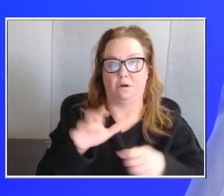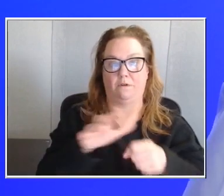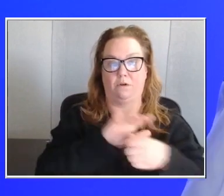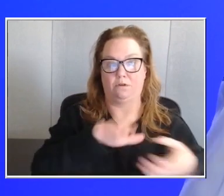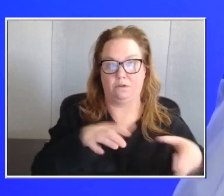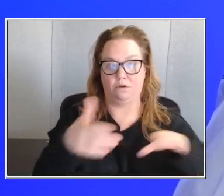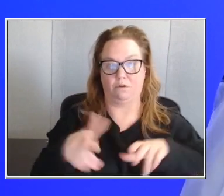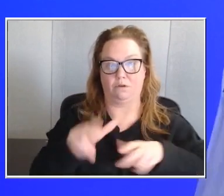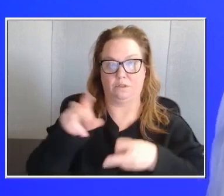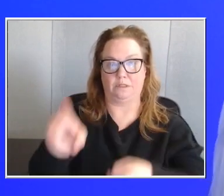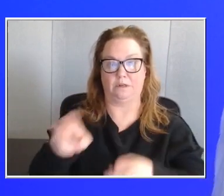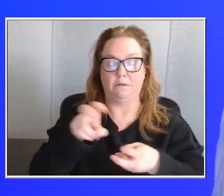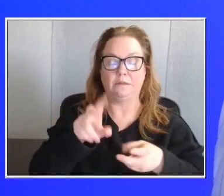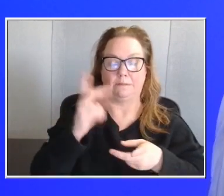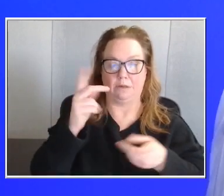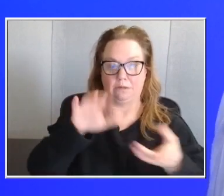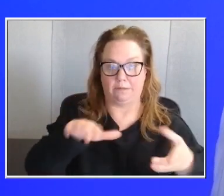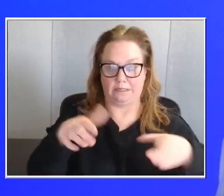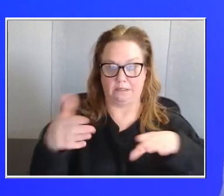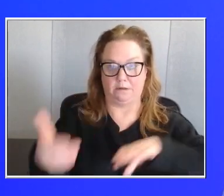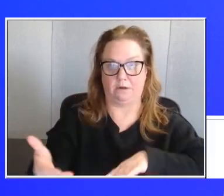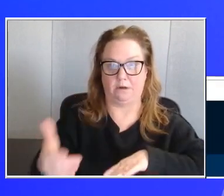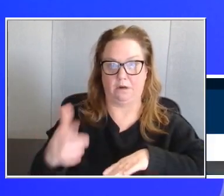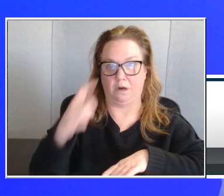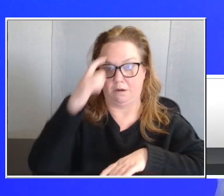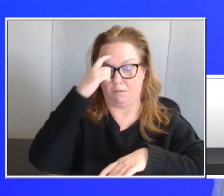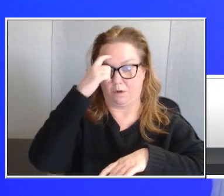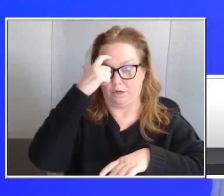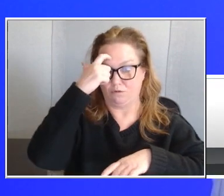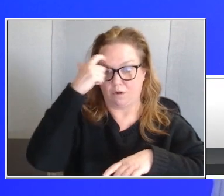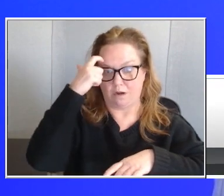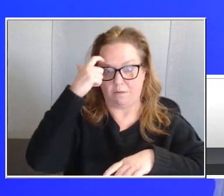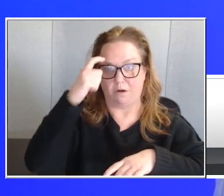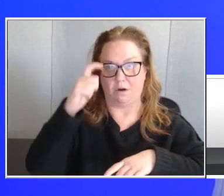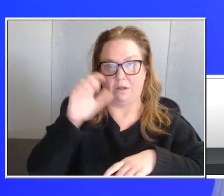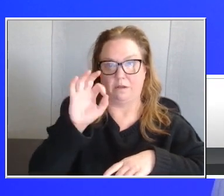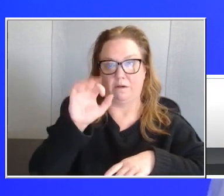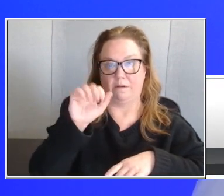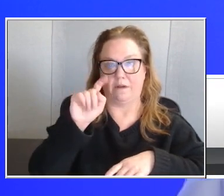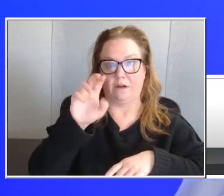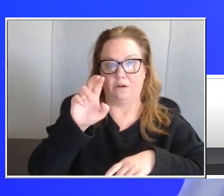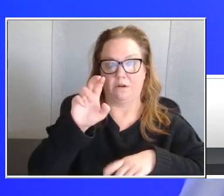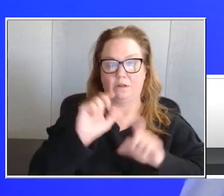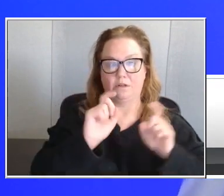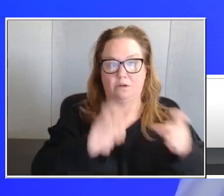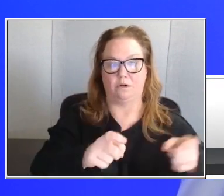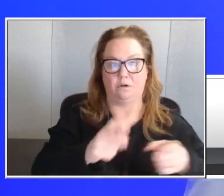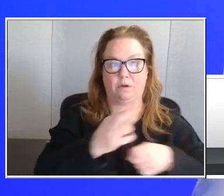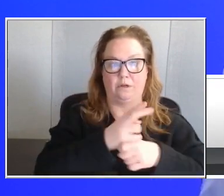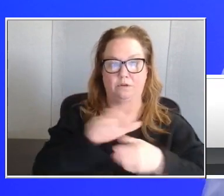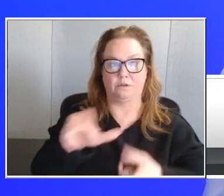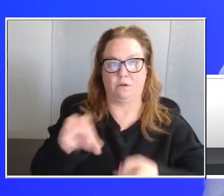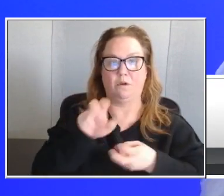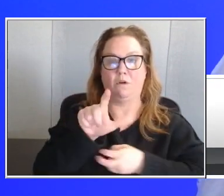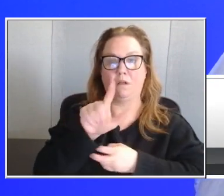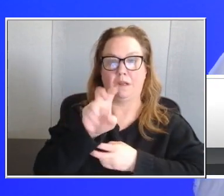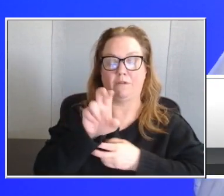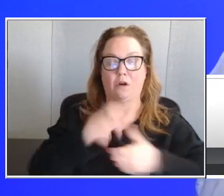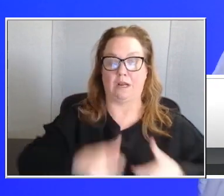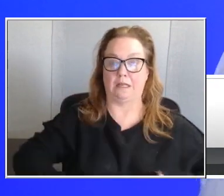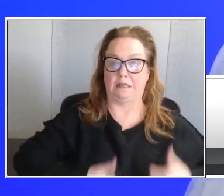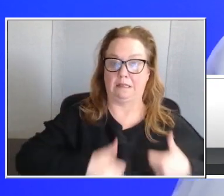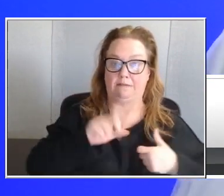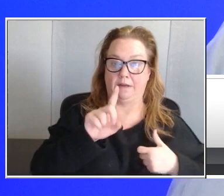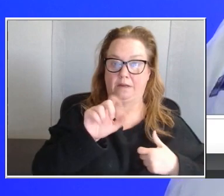take a deceased donor, someone who's had brain trauma or other factors that would lead them to be a donor, and we use the whole liver. A living donor is where we